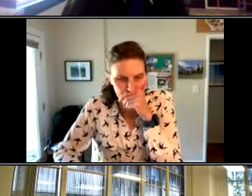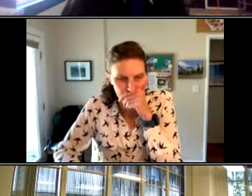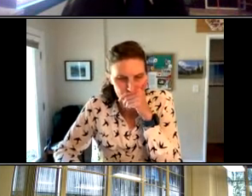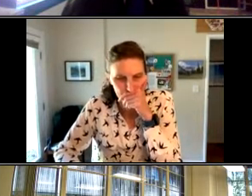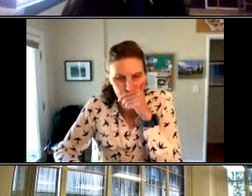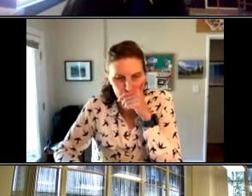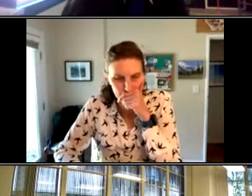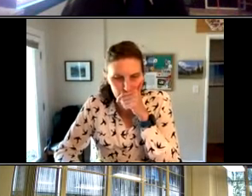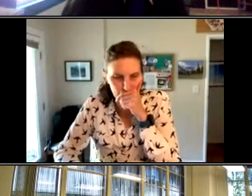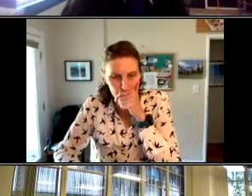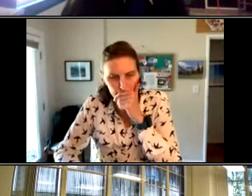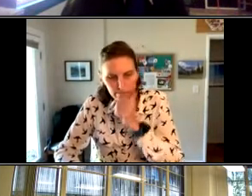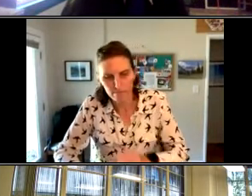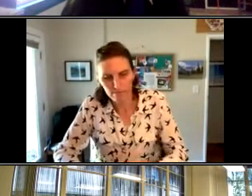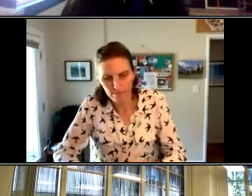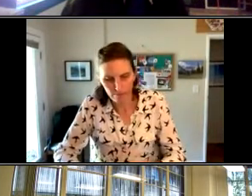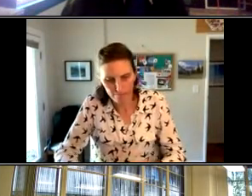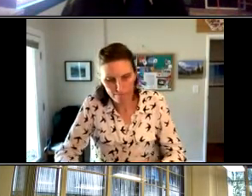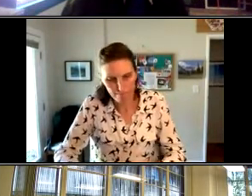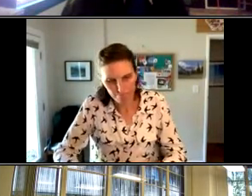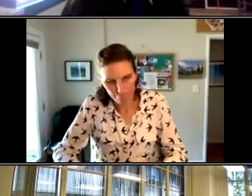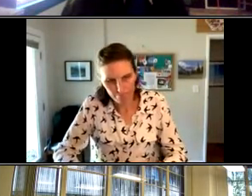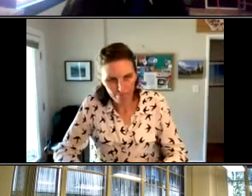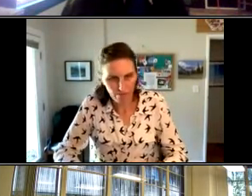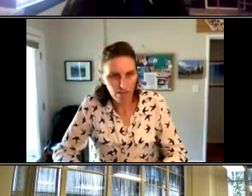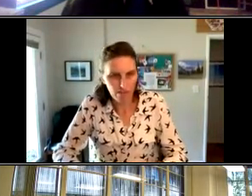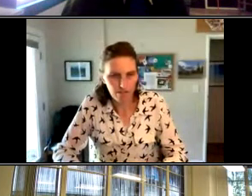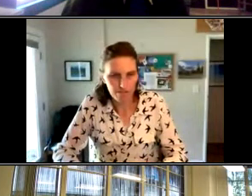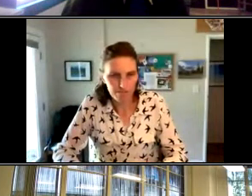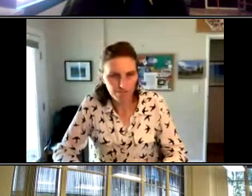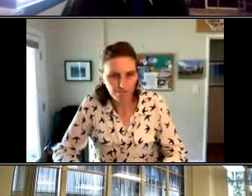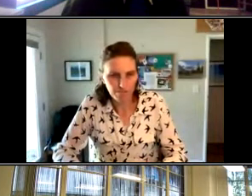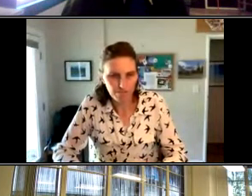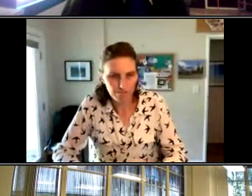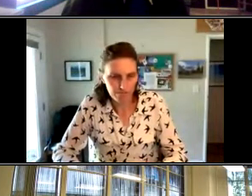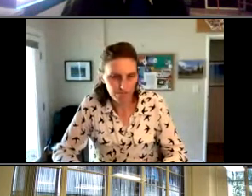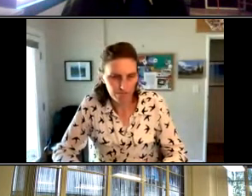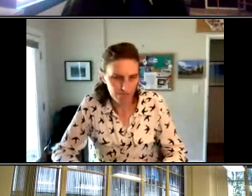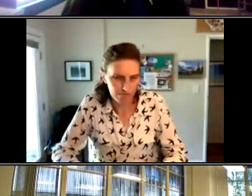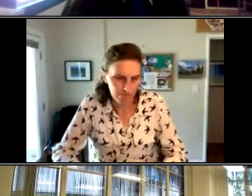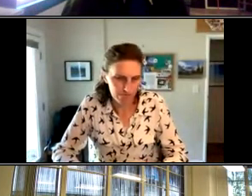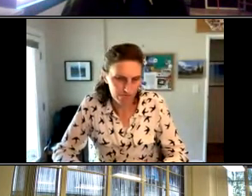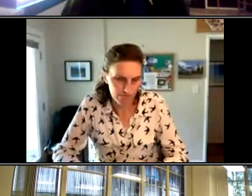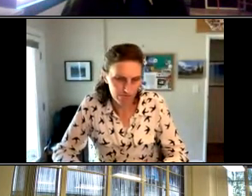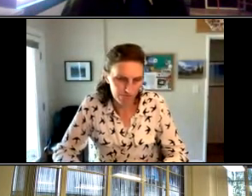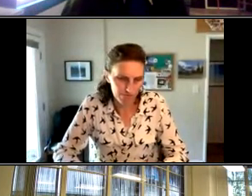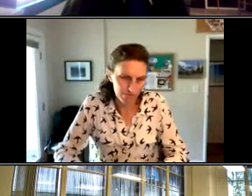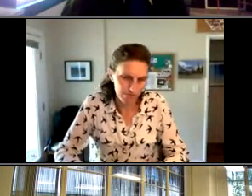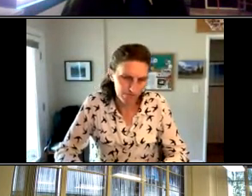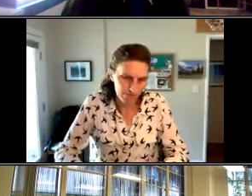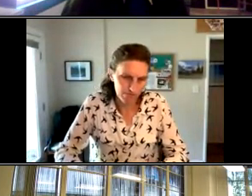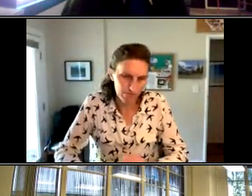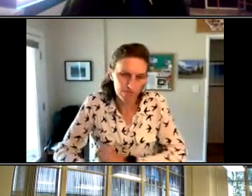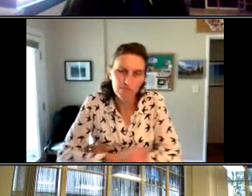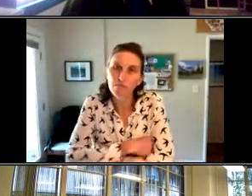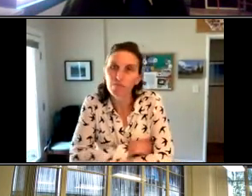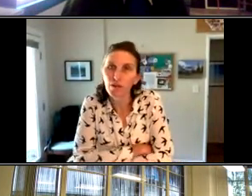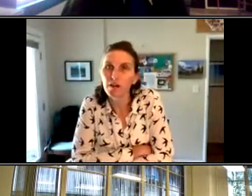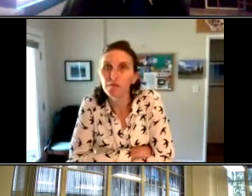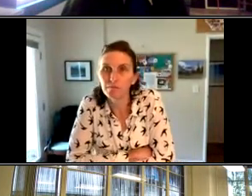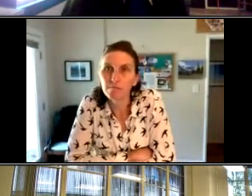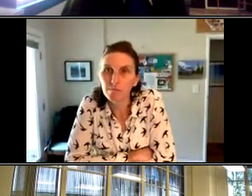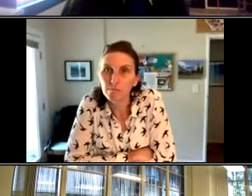will hear, will be within what we can advise the legislature on how we can move forward for the state of California. So I just want to thank you guys for what